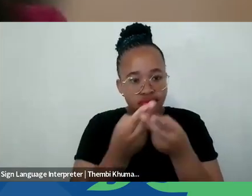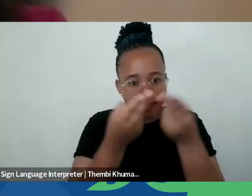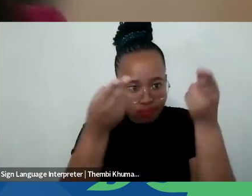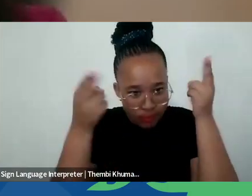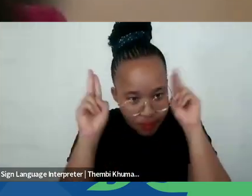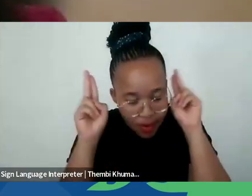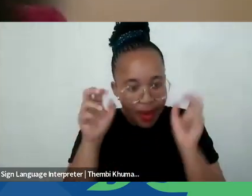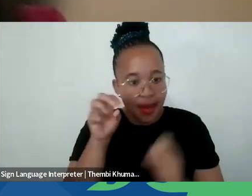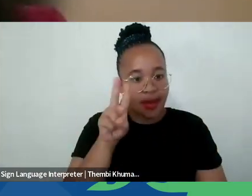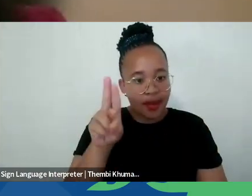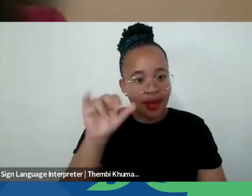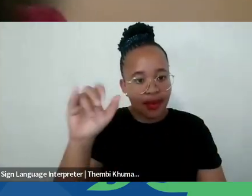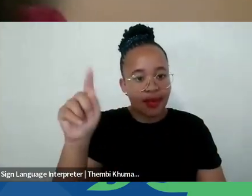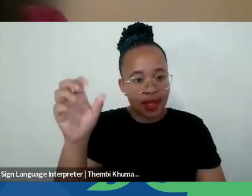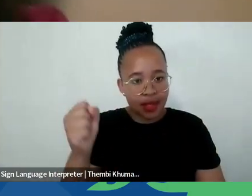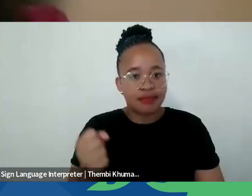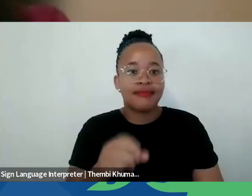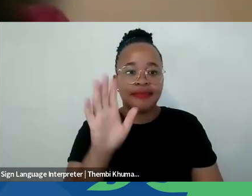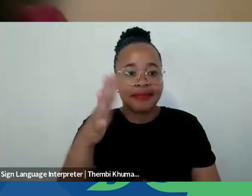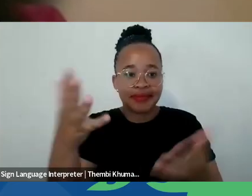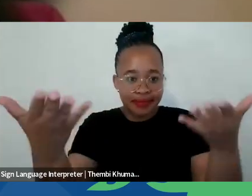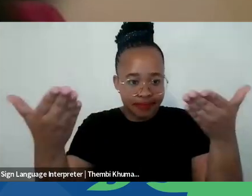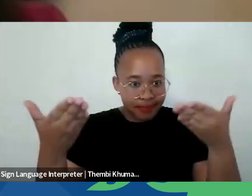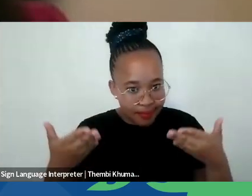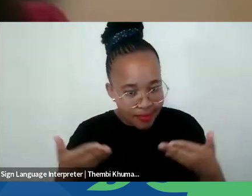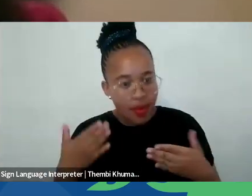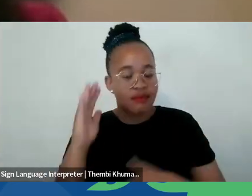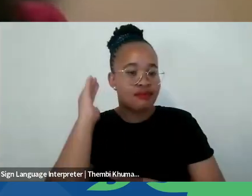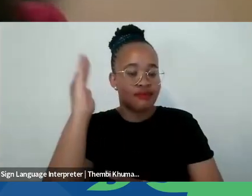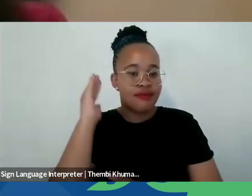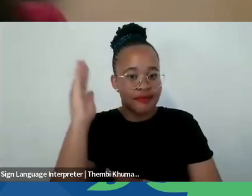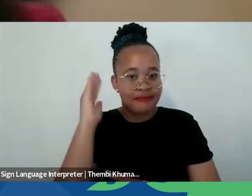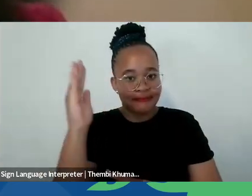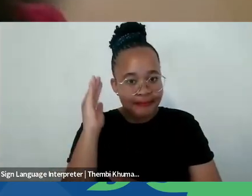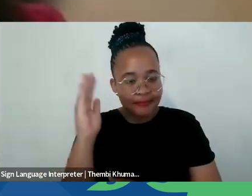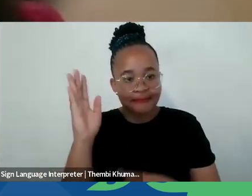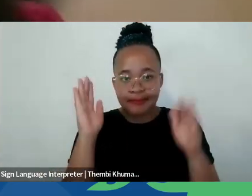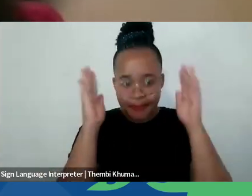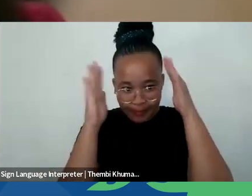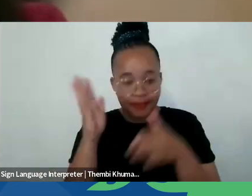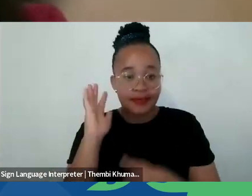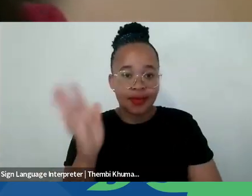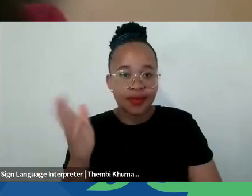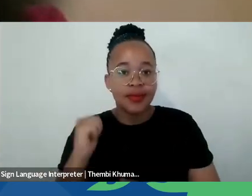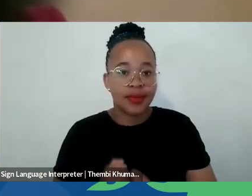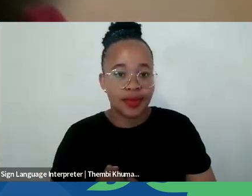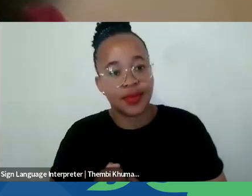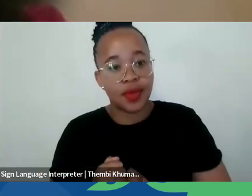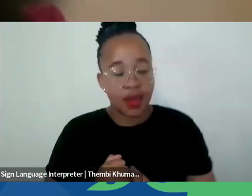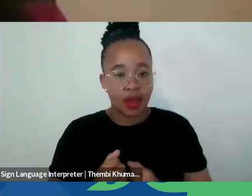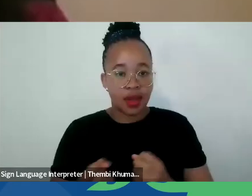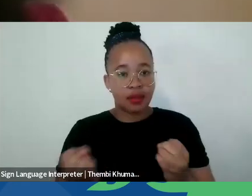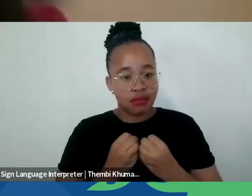we welcome you and your presentation on an area which most people do not necessarily understand, that it